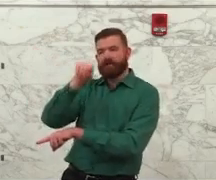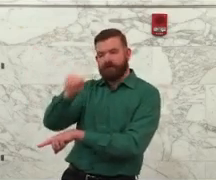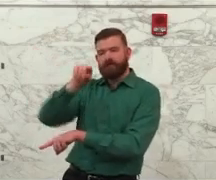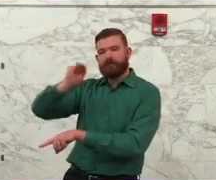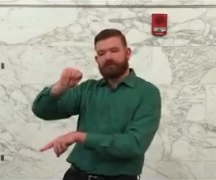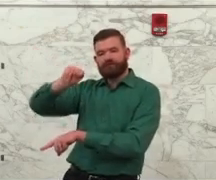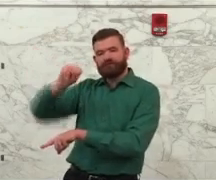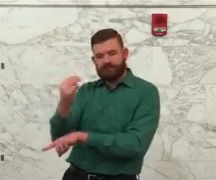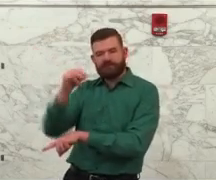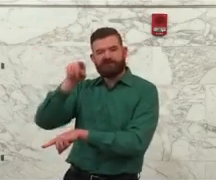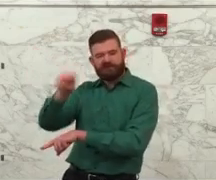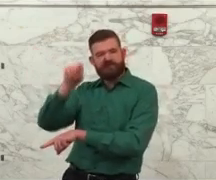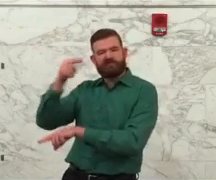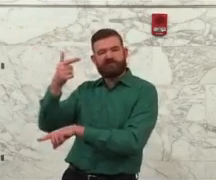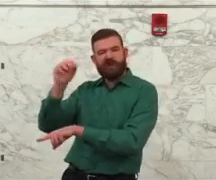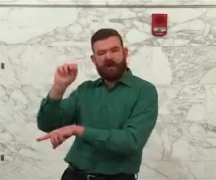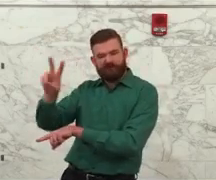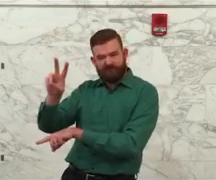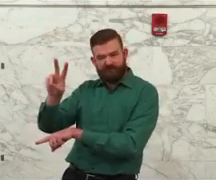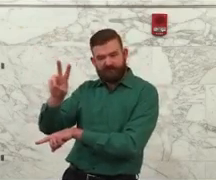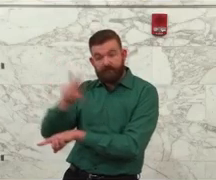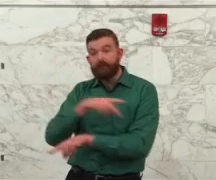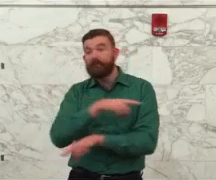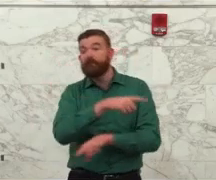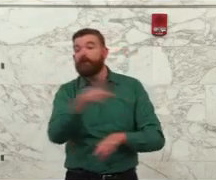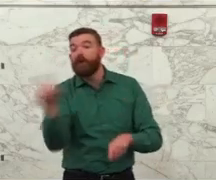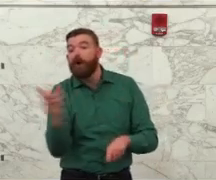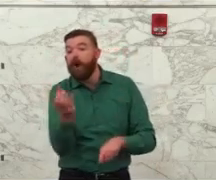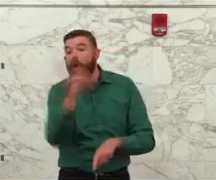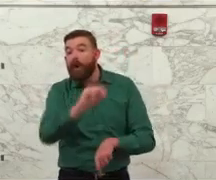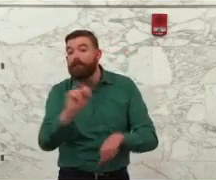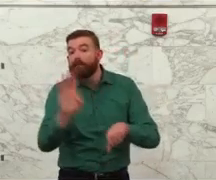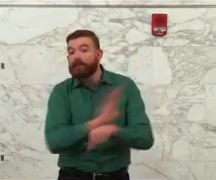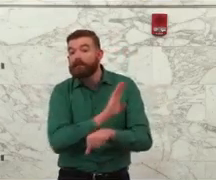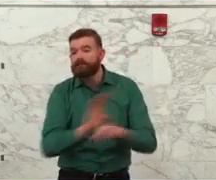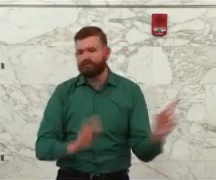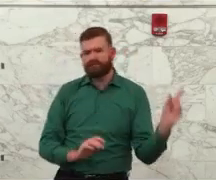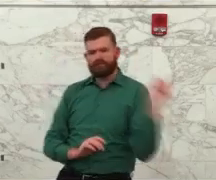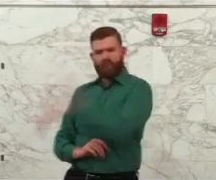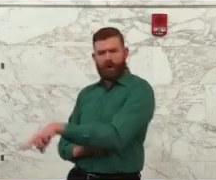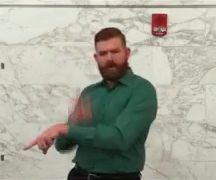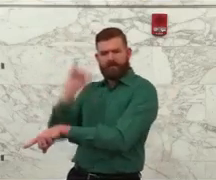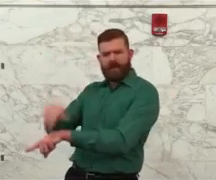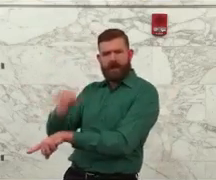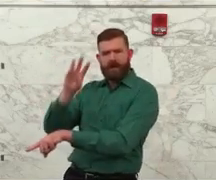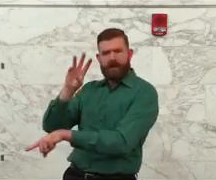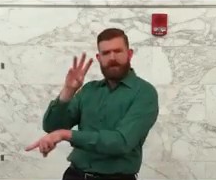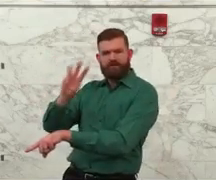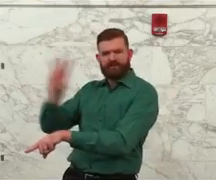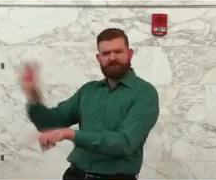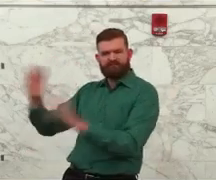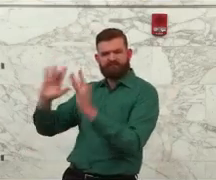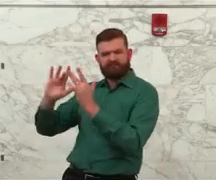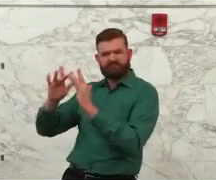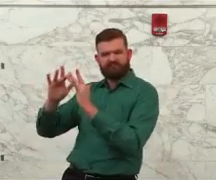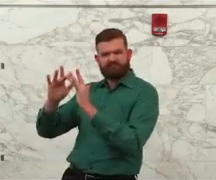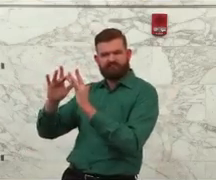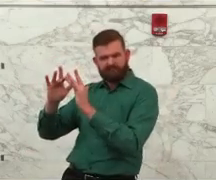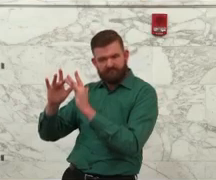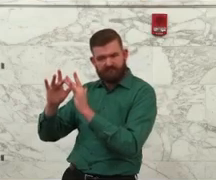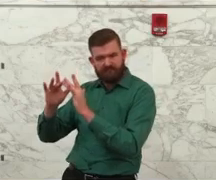covid19.nj.gov. We encourage you to go on there. And this is something that we recognize, that employees are hurting